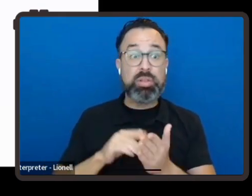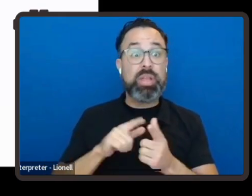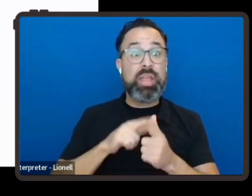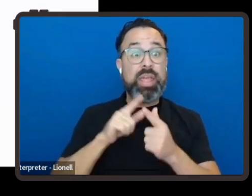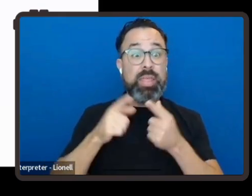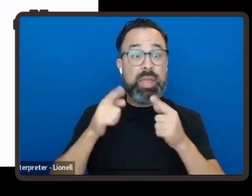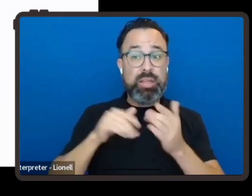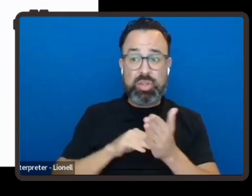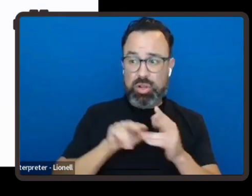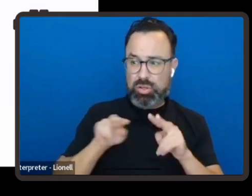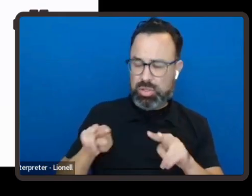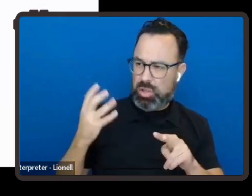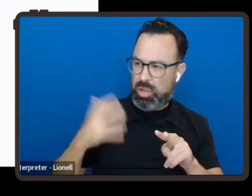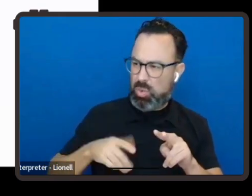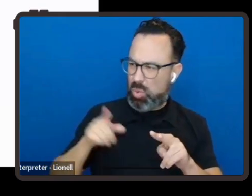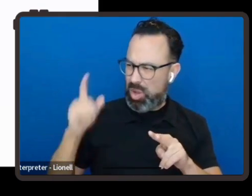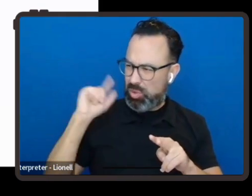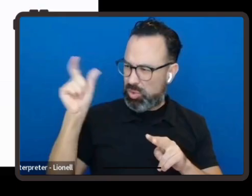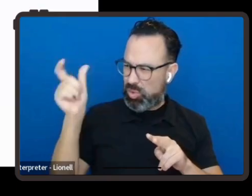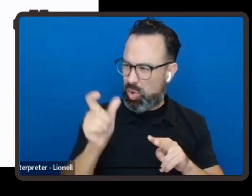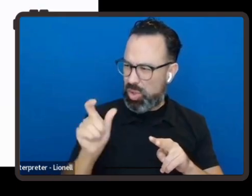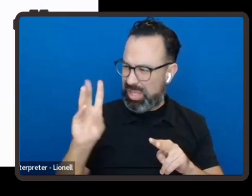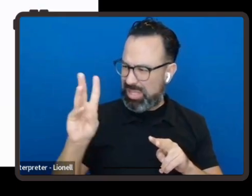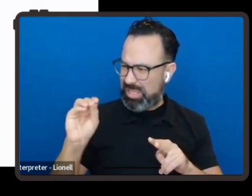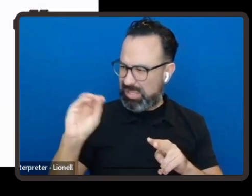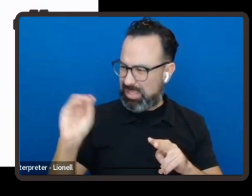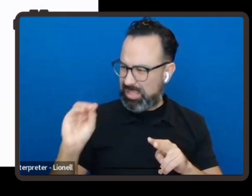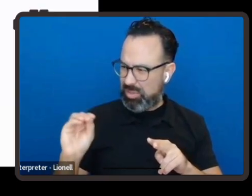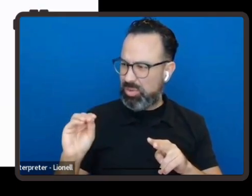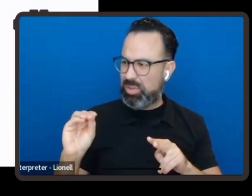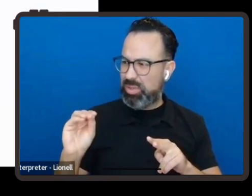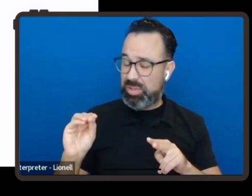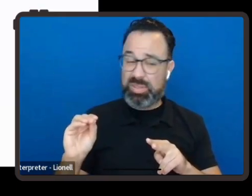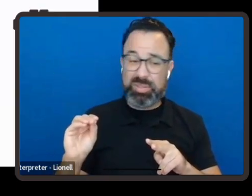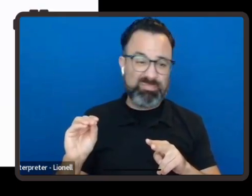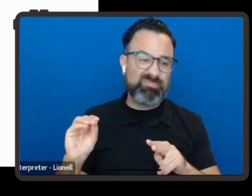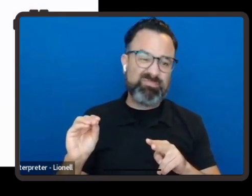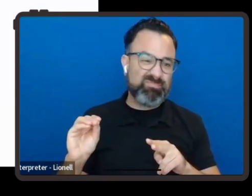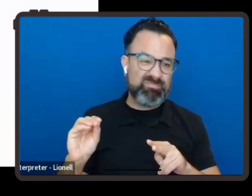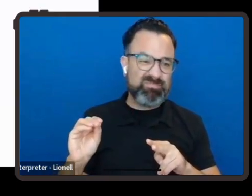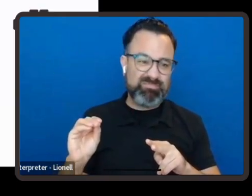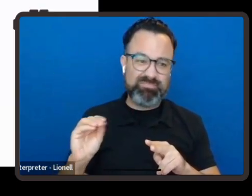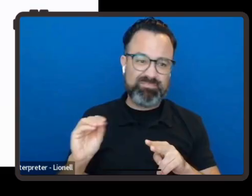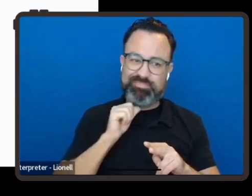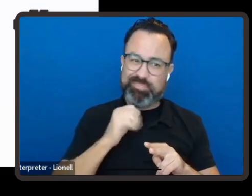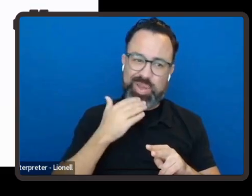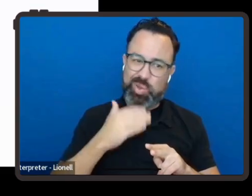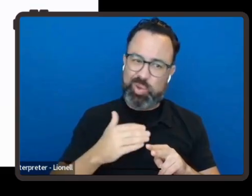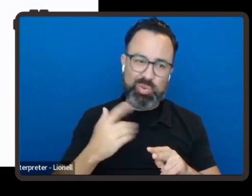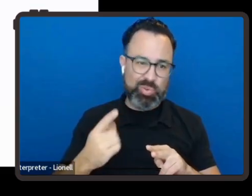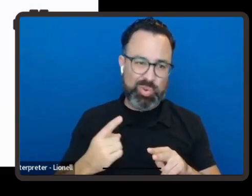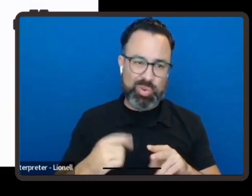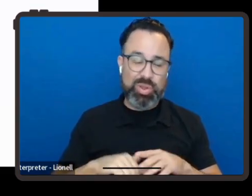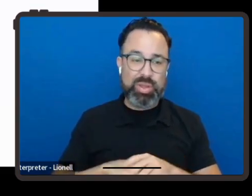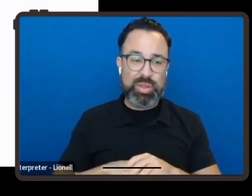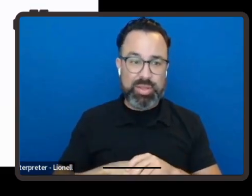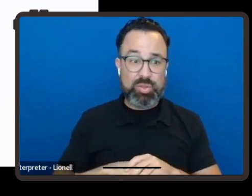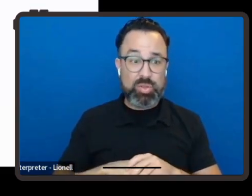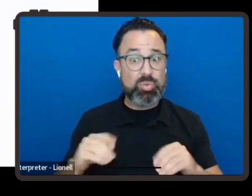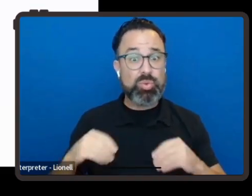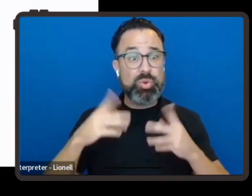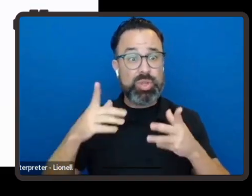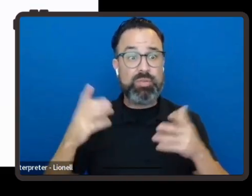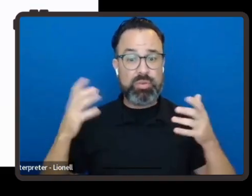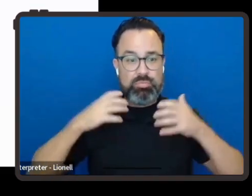60 degrees. So not a very good one. And no, she's getting a corset, but we really have to